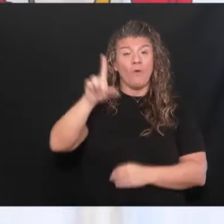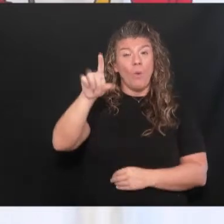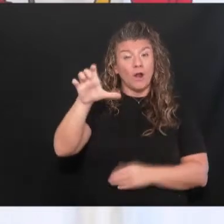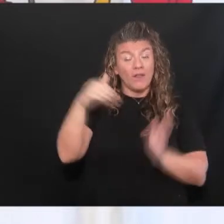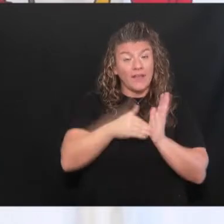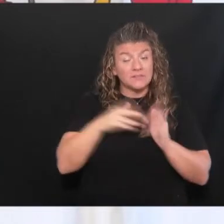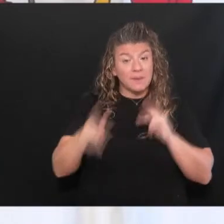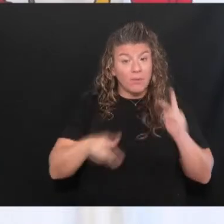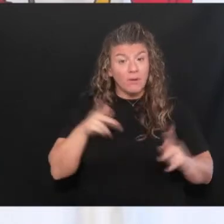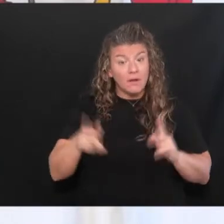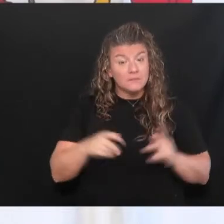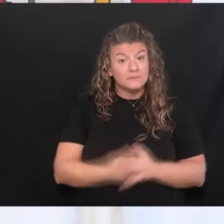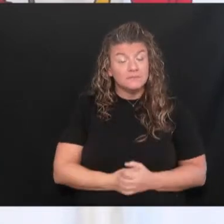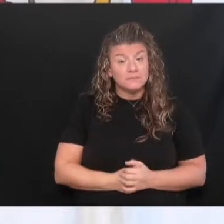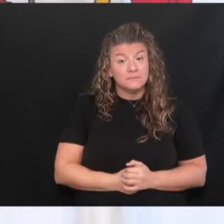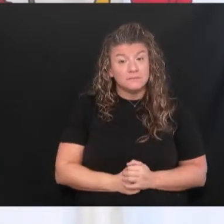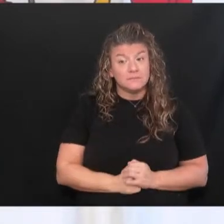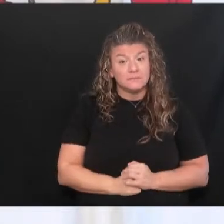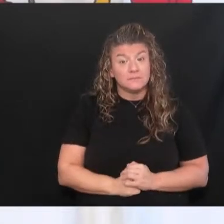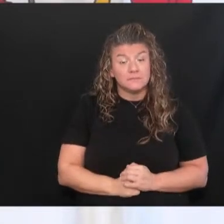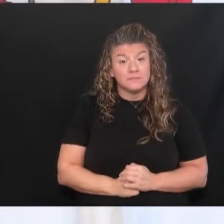County.